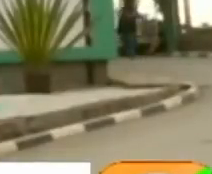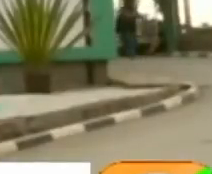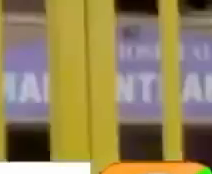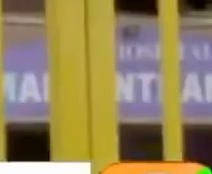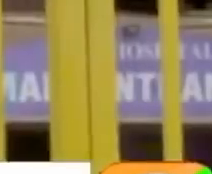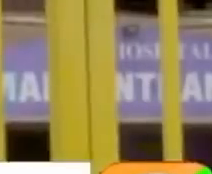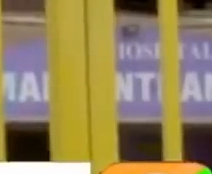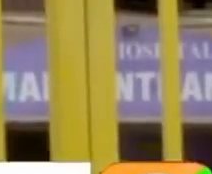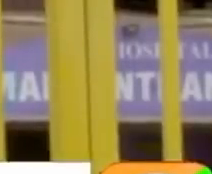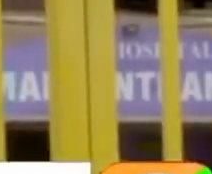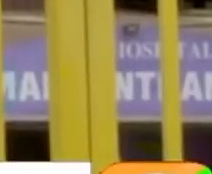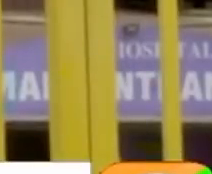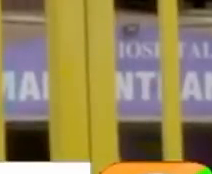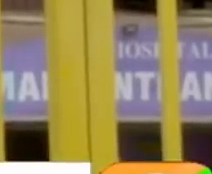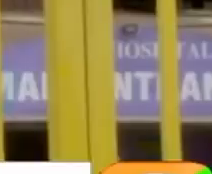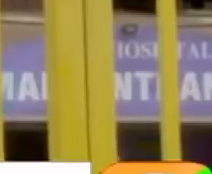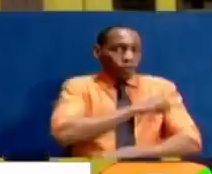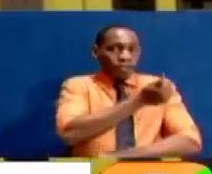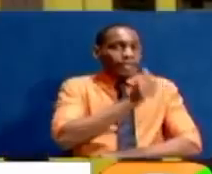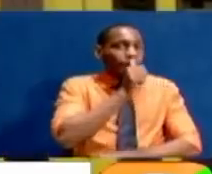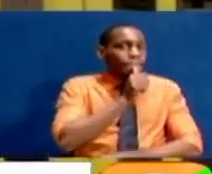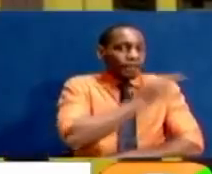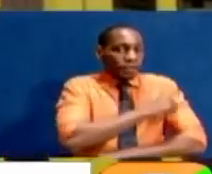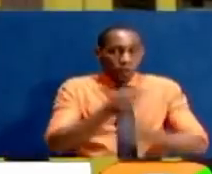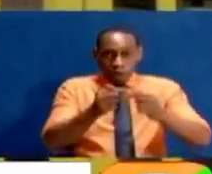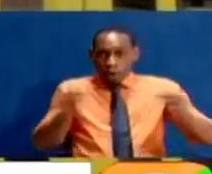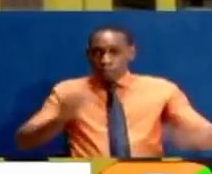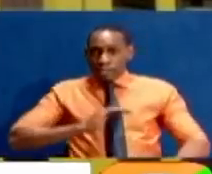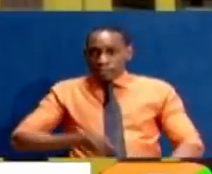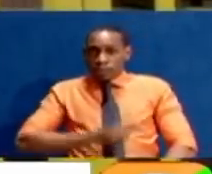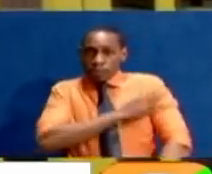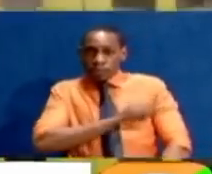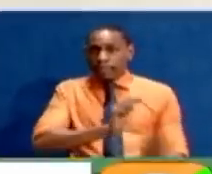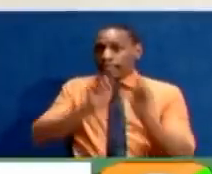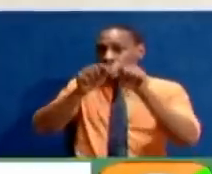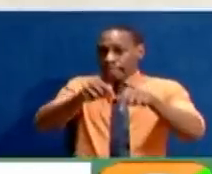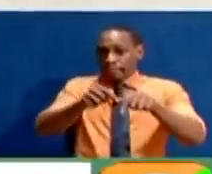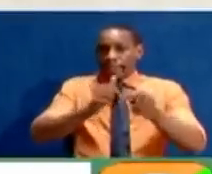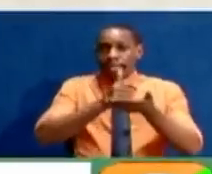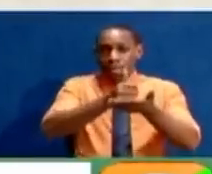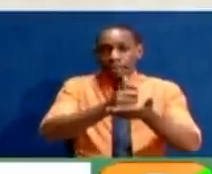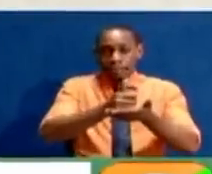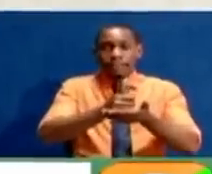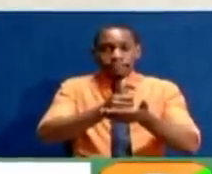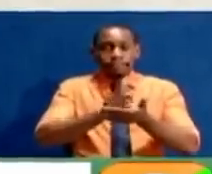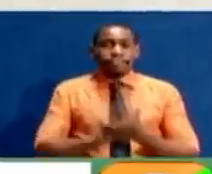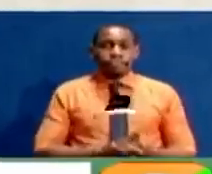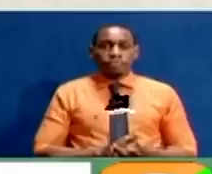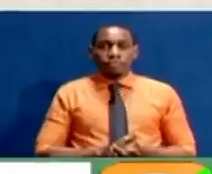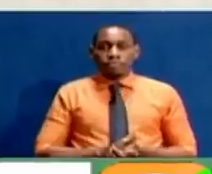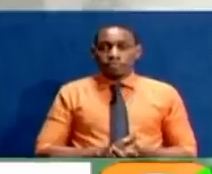is until doctors from the care hospital, a private facility opposite the Pumwani Hospital, came in right in the nick of